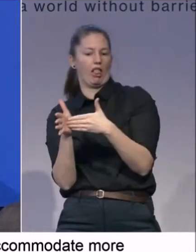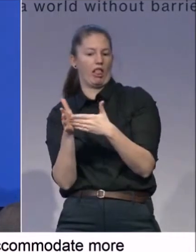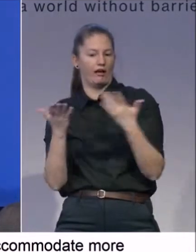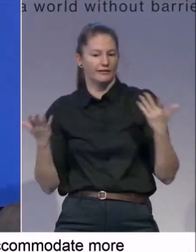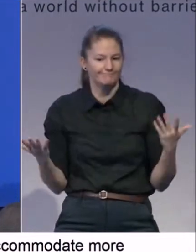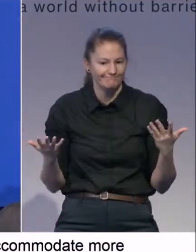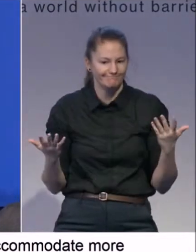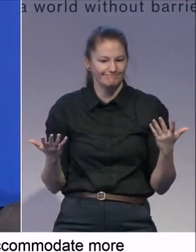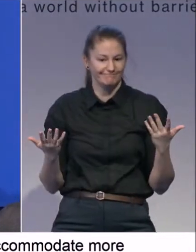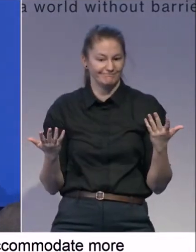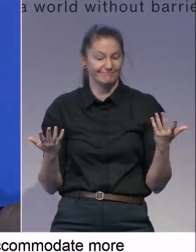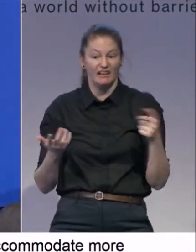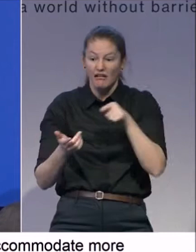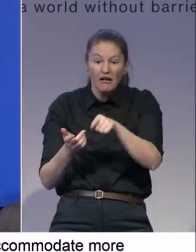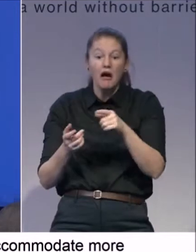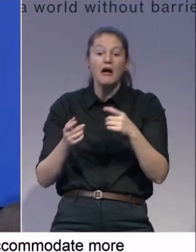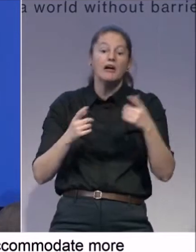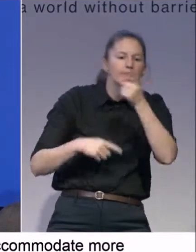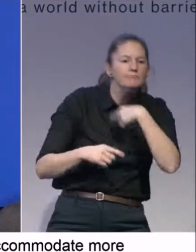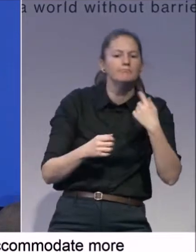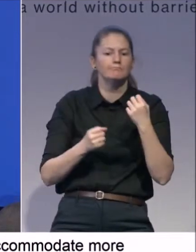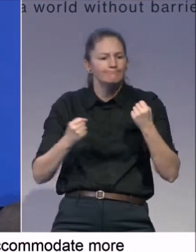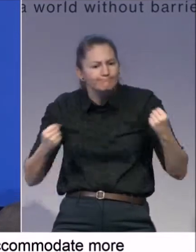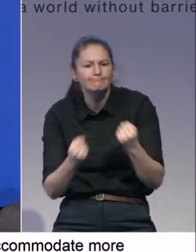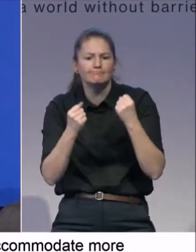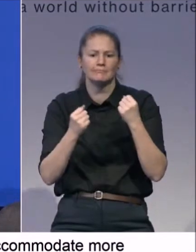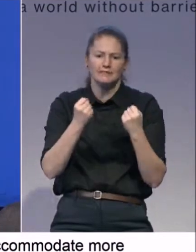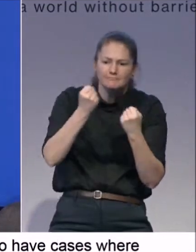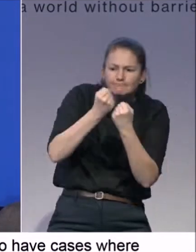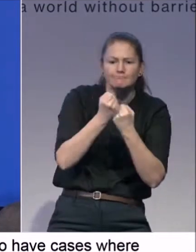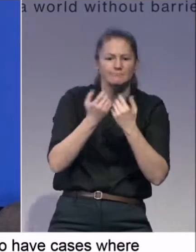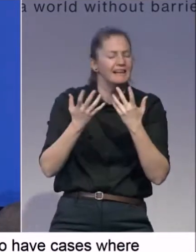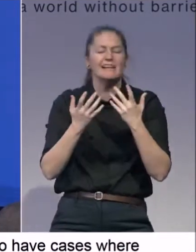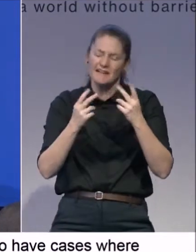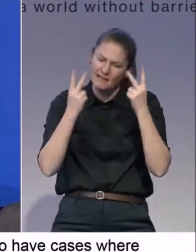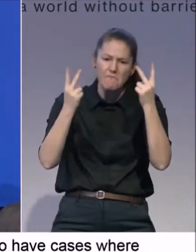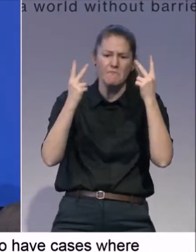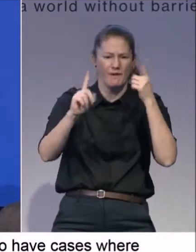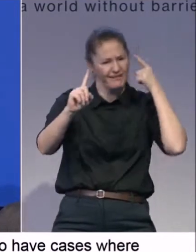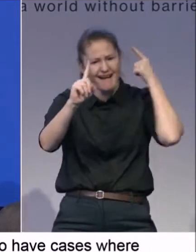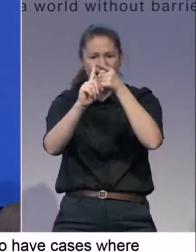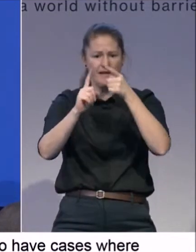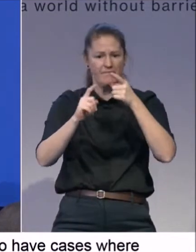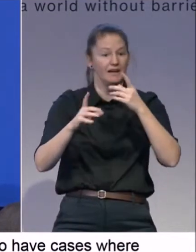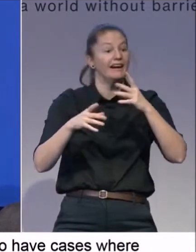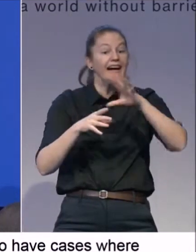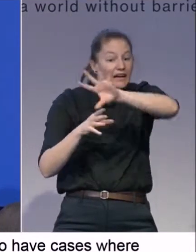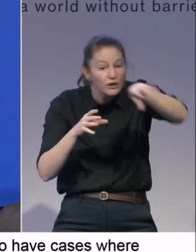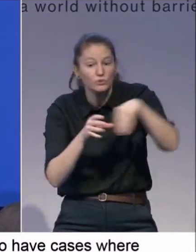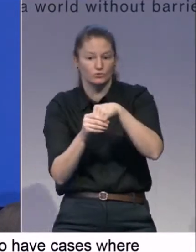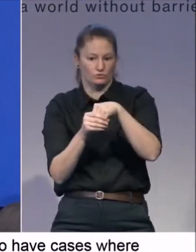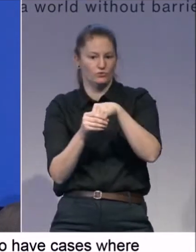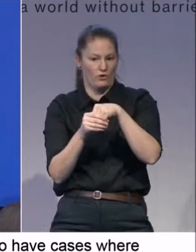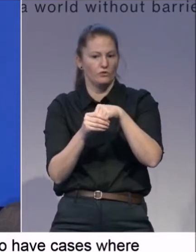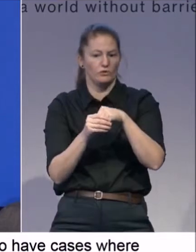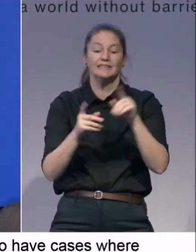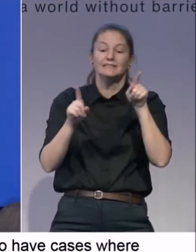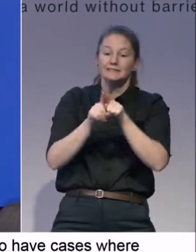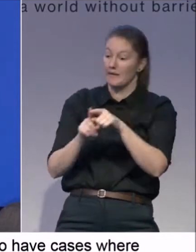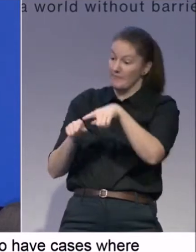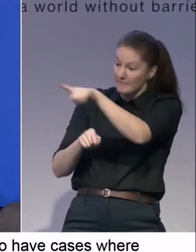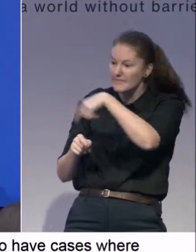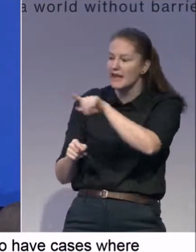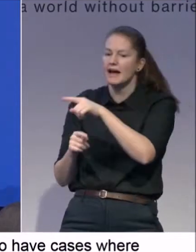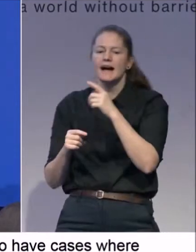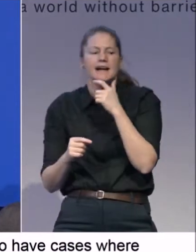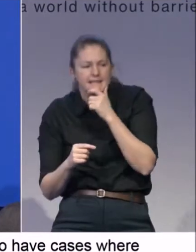all, including the society, including the policymakers, including the development partners. So we need